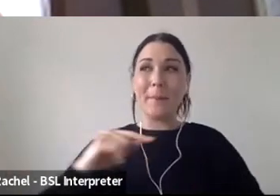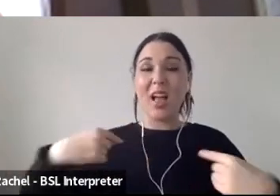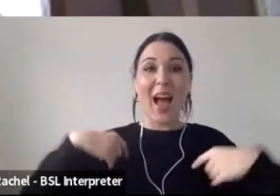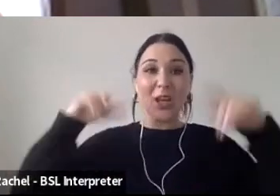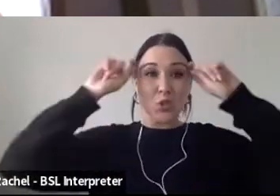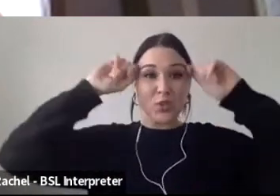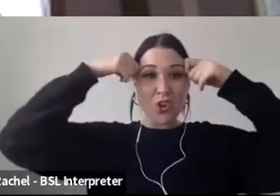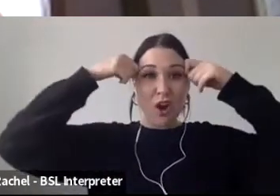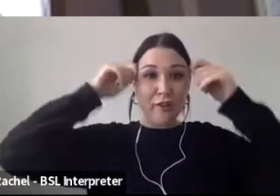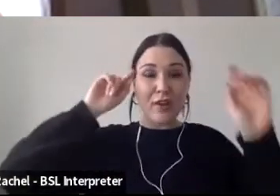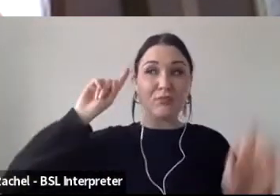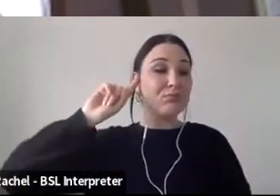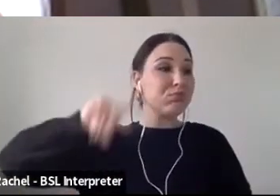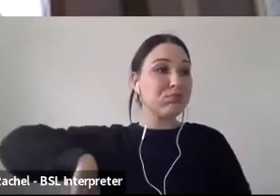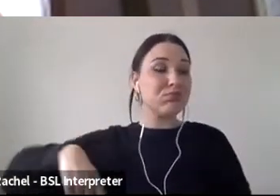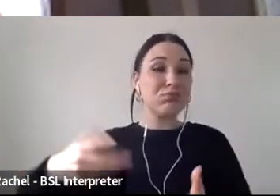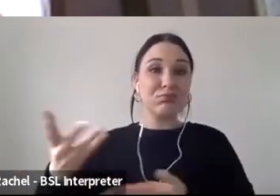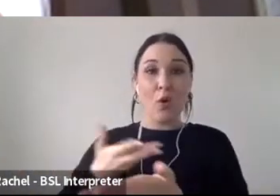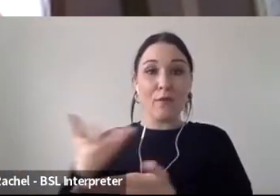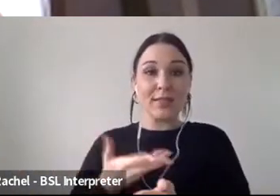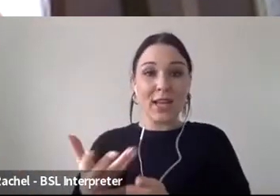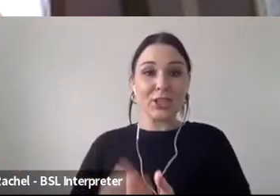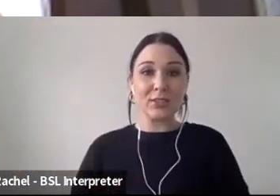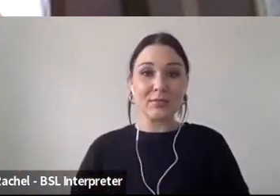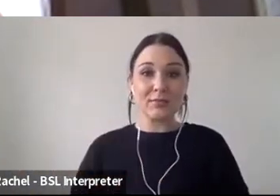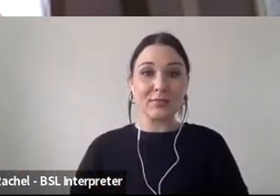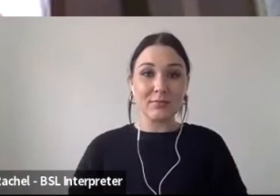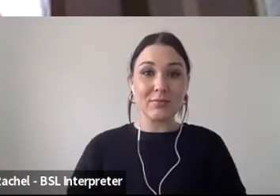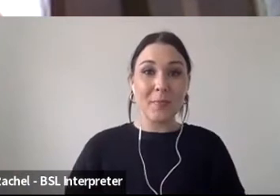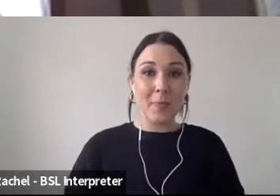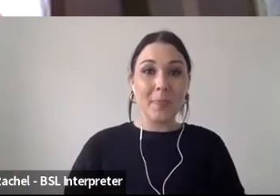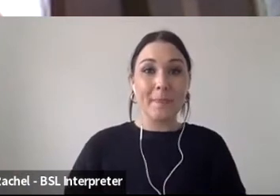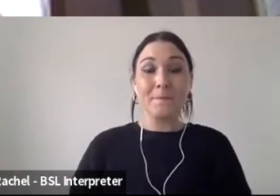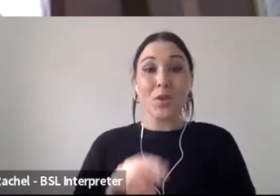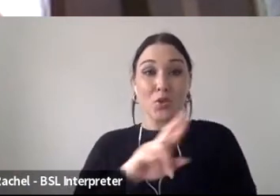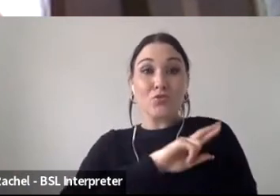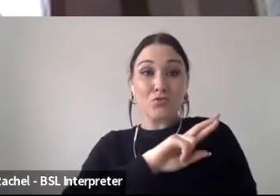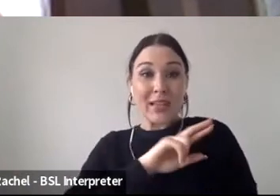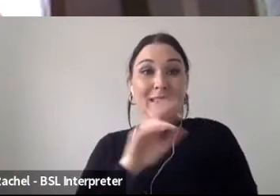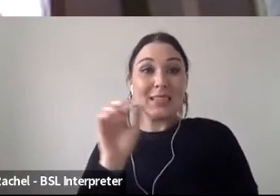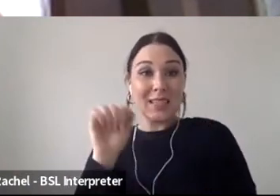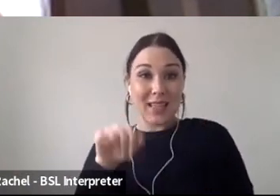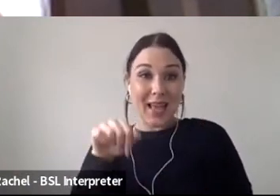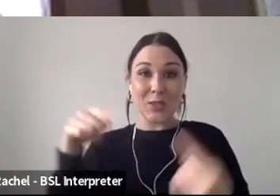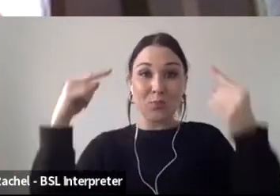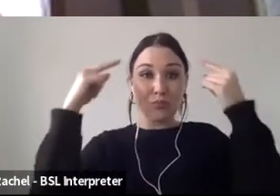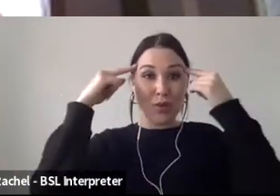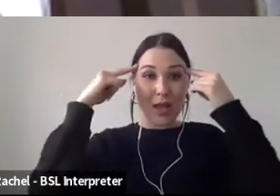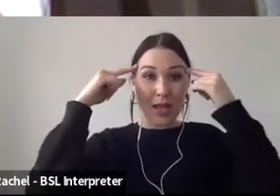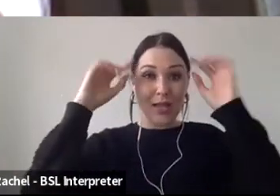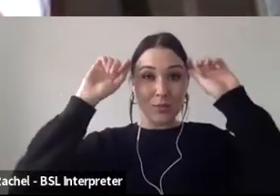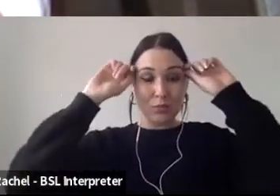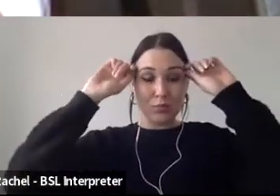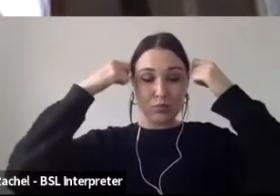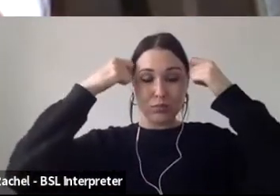And subsequently I've learned that there's a physiological reason for that. Your brain literally switches